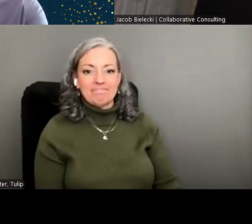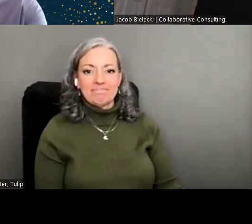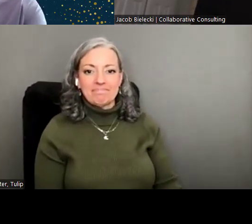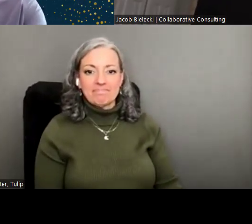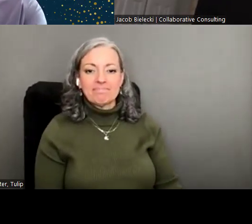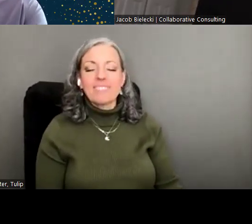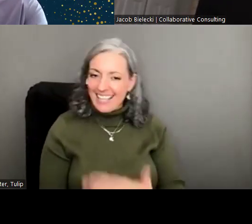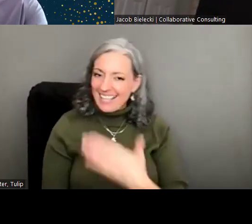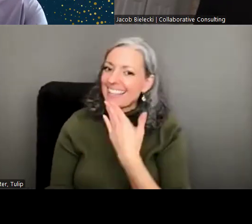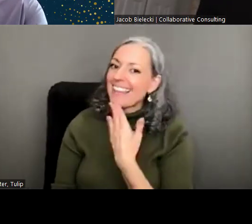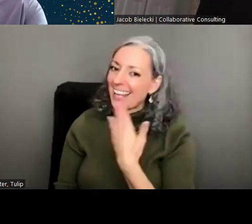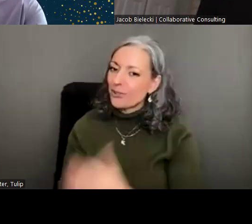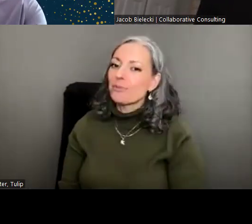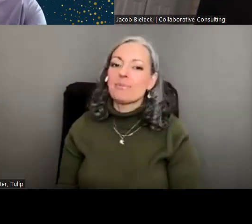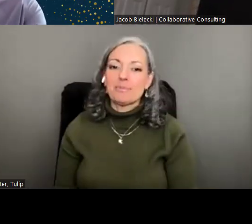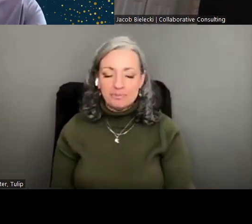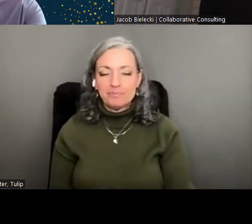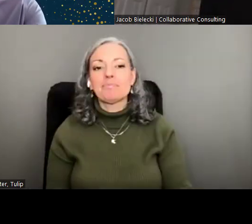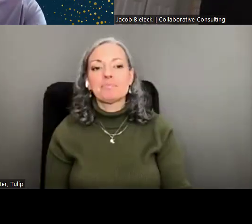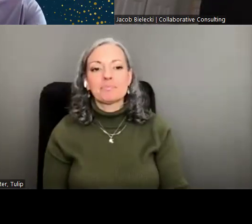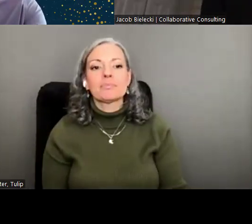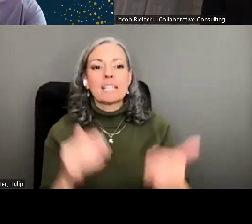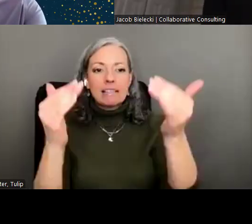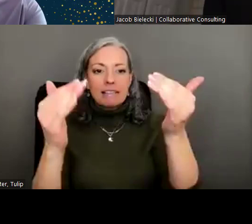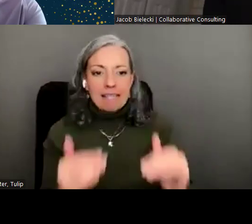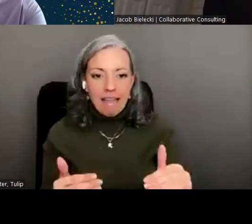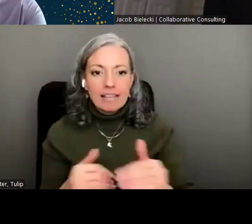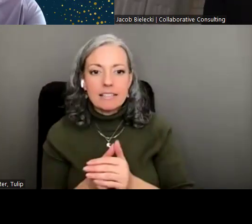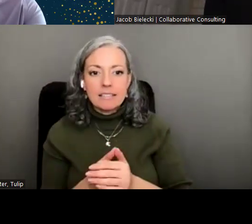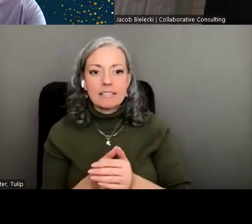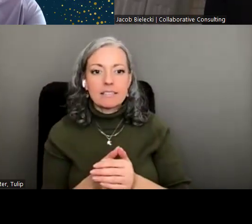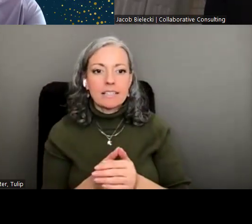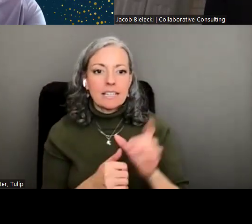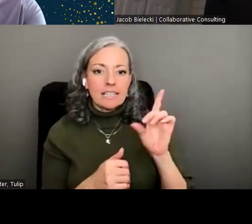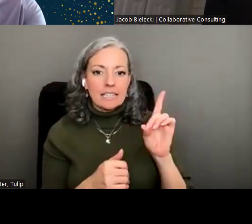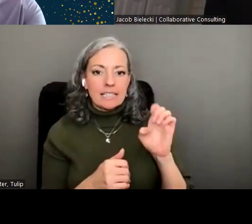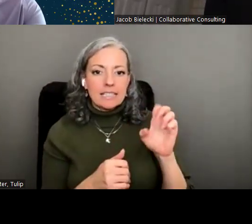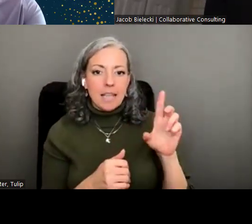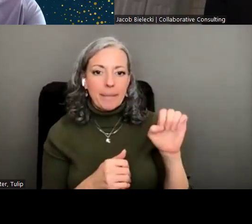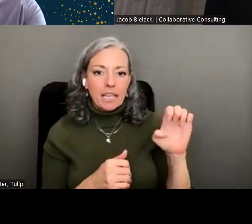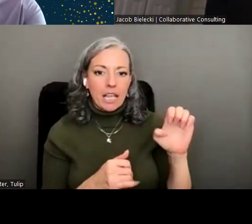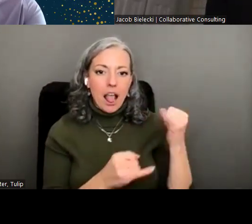Thank you. Next, we have Debbie Toth. Debbie?